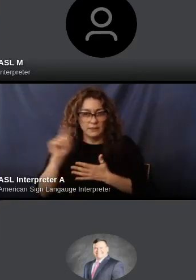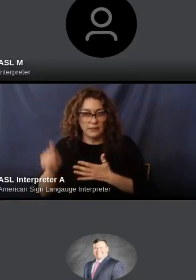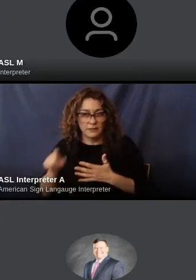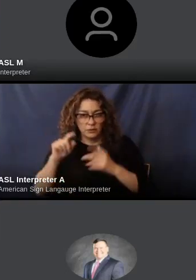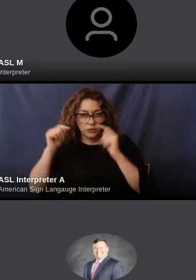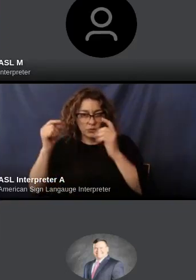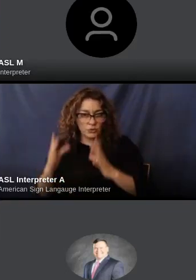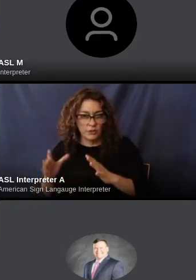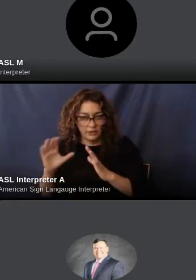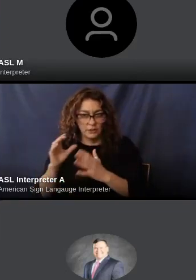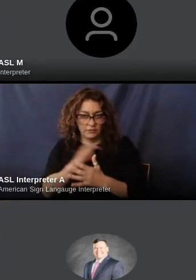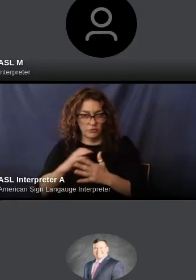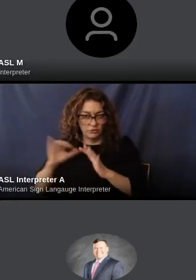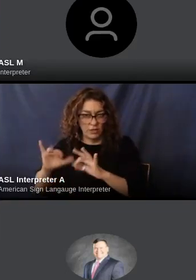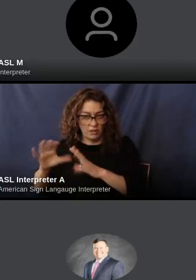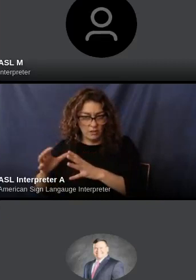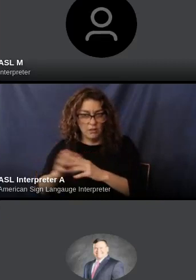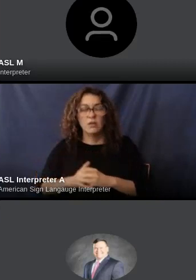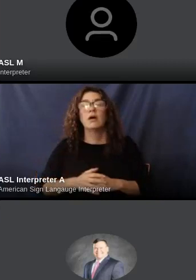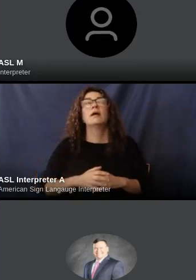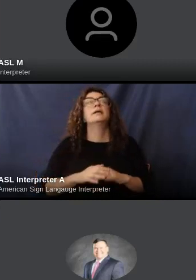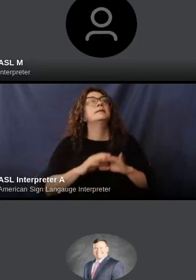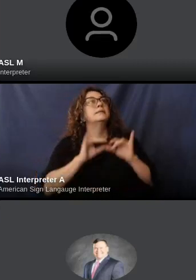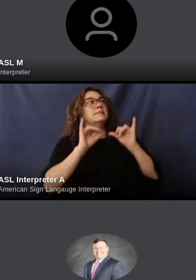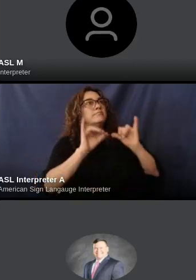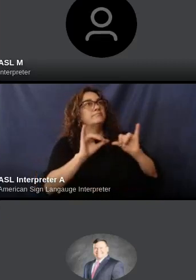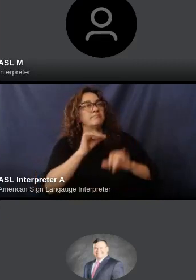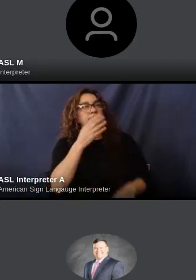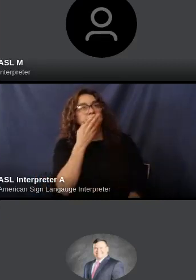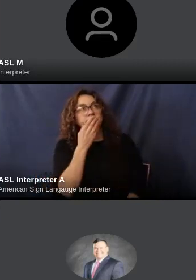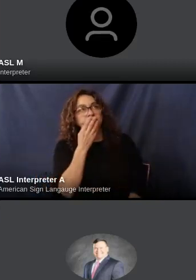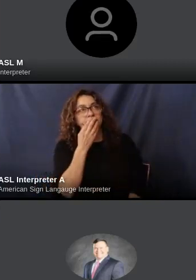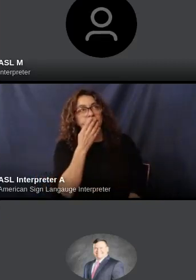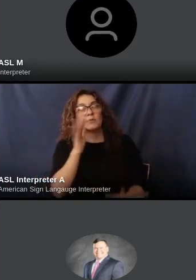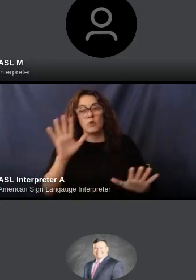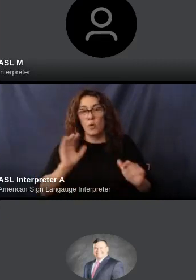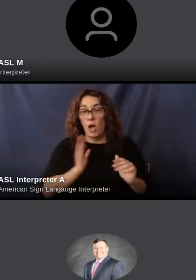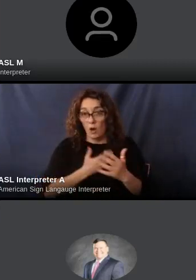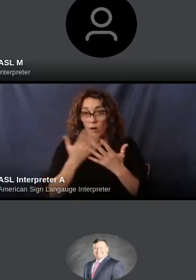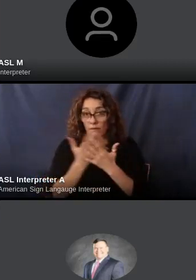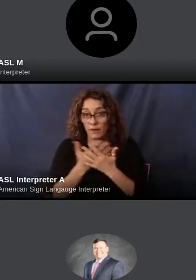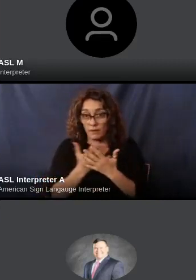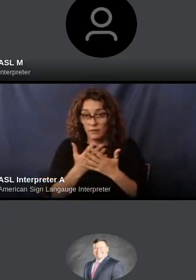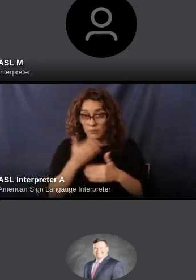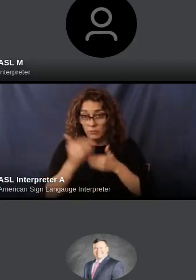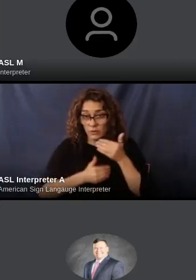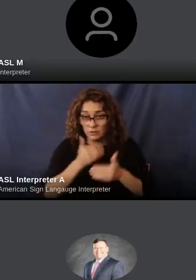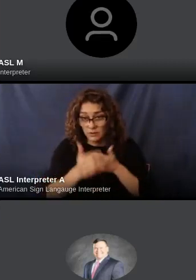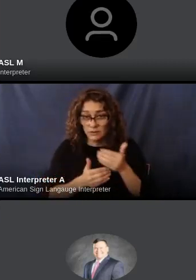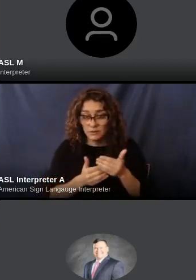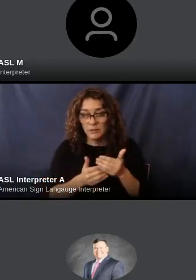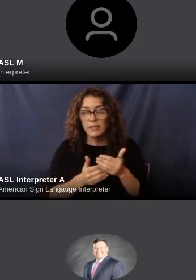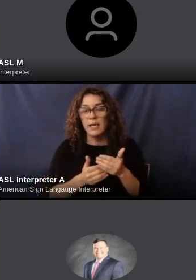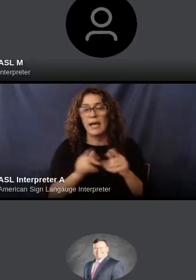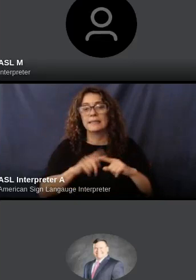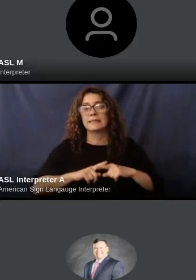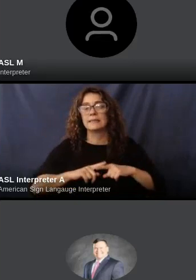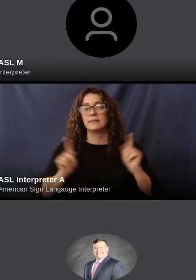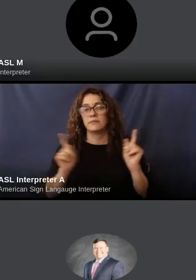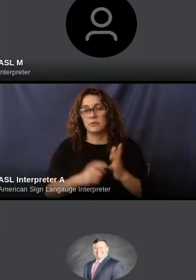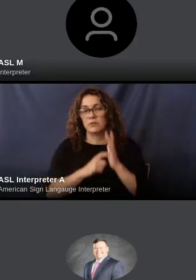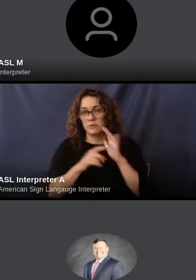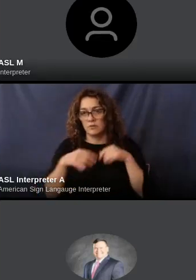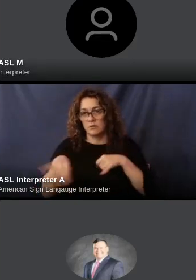regards. The vetting process on behalf of the agency is looking at a different set of standards. So